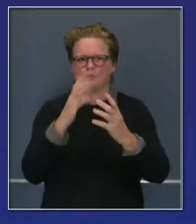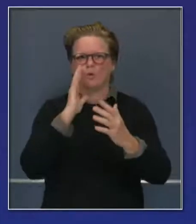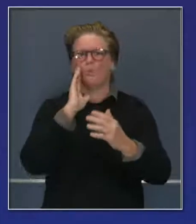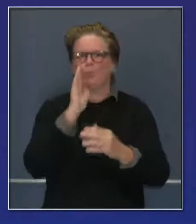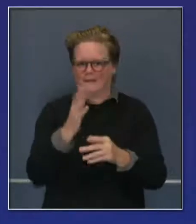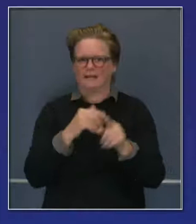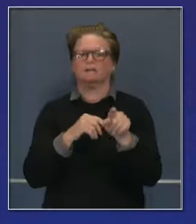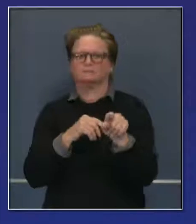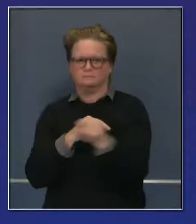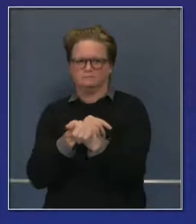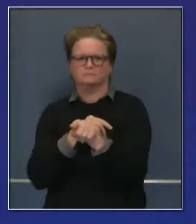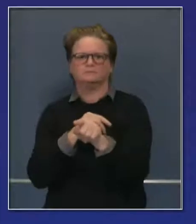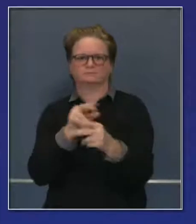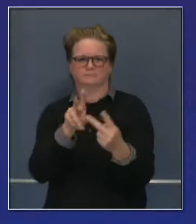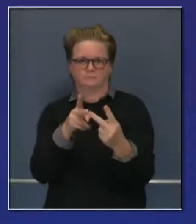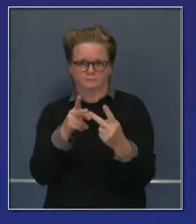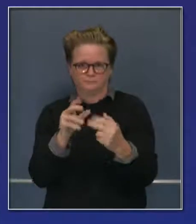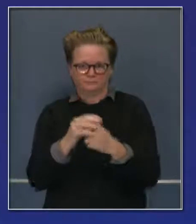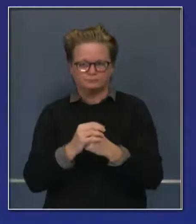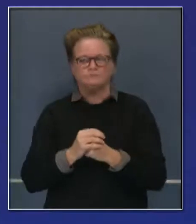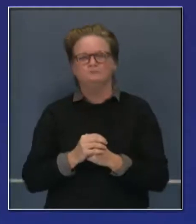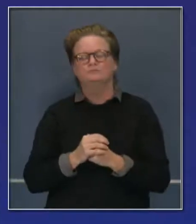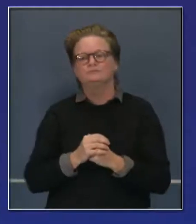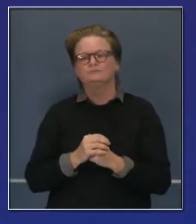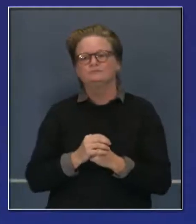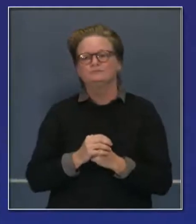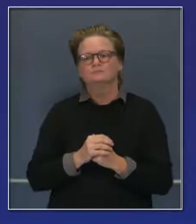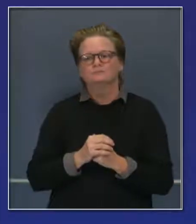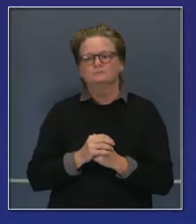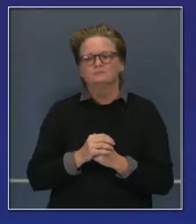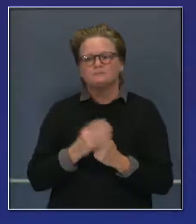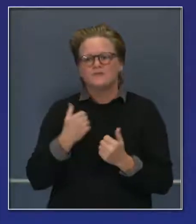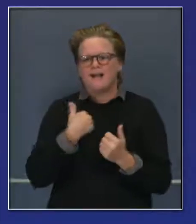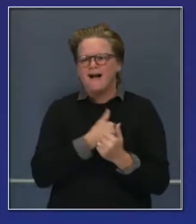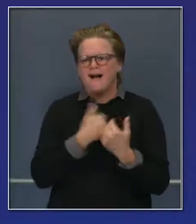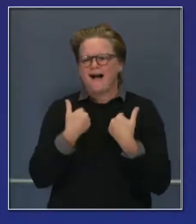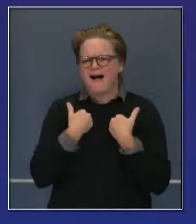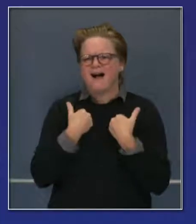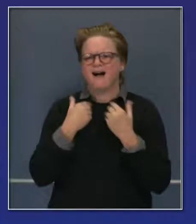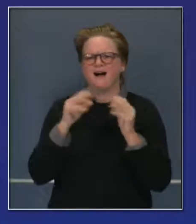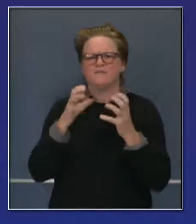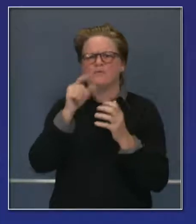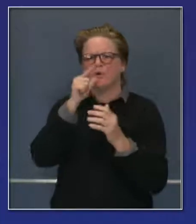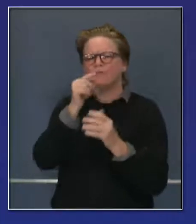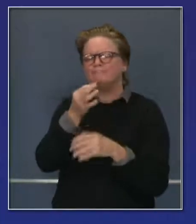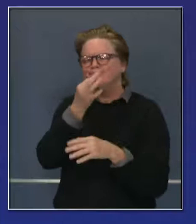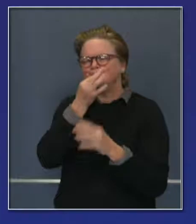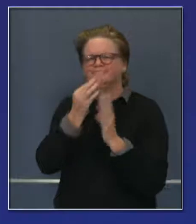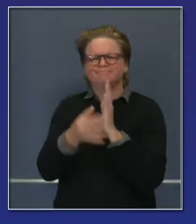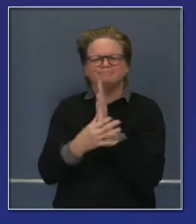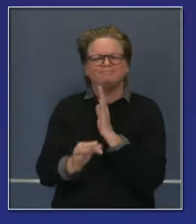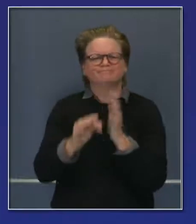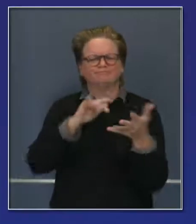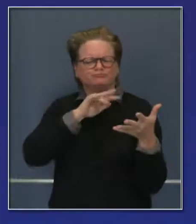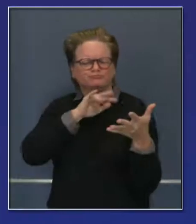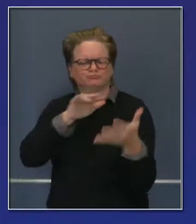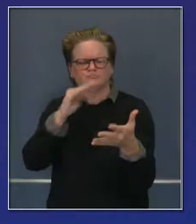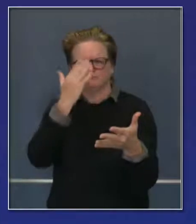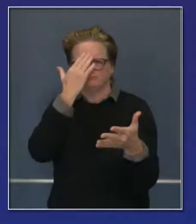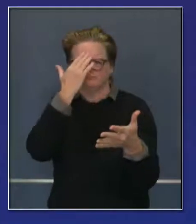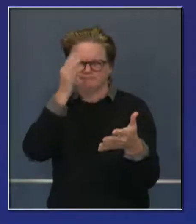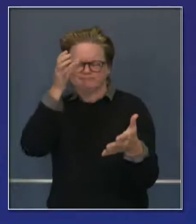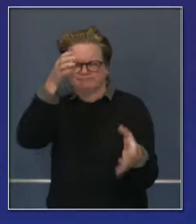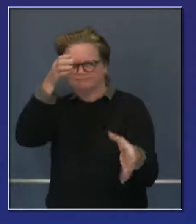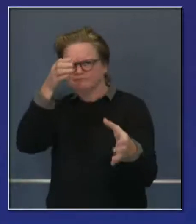the biostatisticians that we put on there, the epidemiologists and pediatric infectious disease experts that are part of that safety group. But we also put